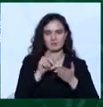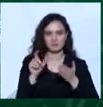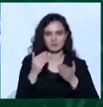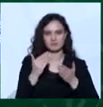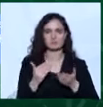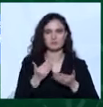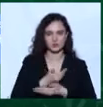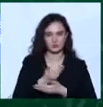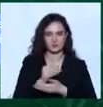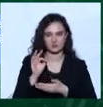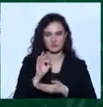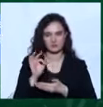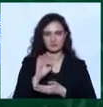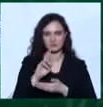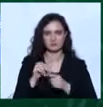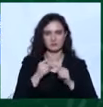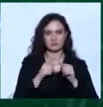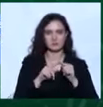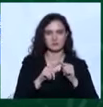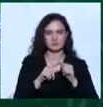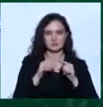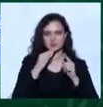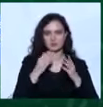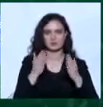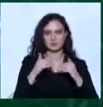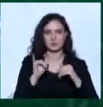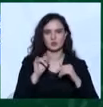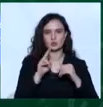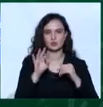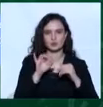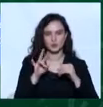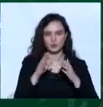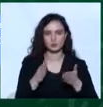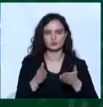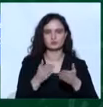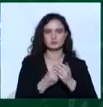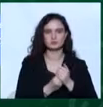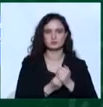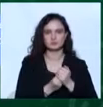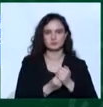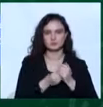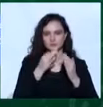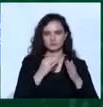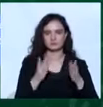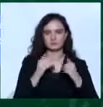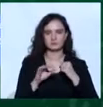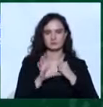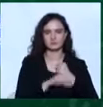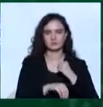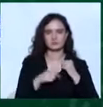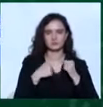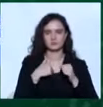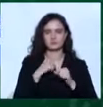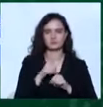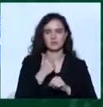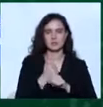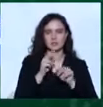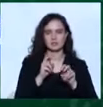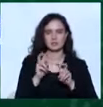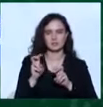his life. Then the cold setting of the Yukon during the gold rush. And finally, our main